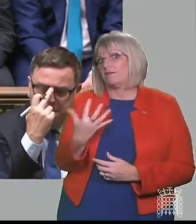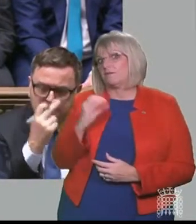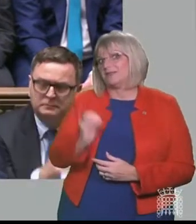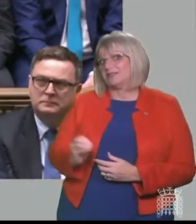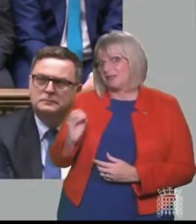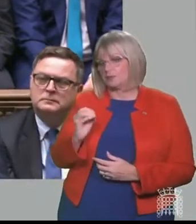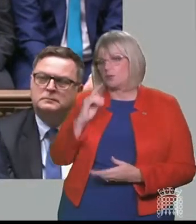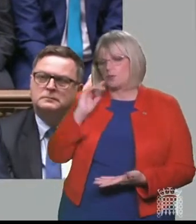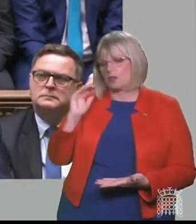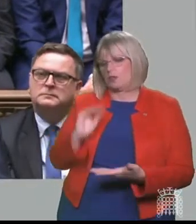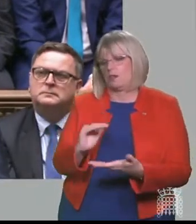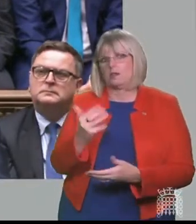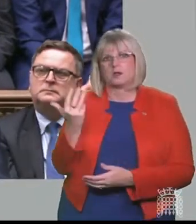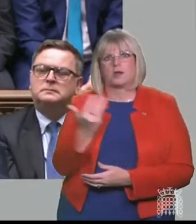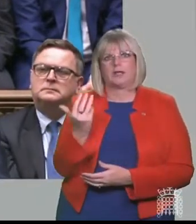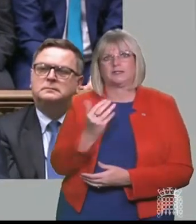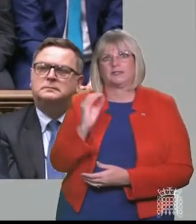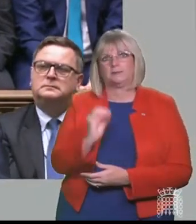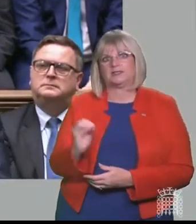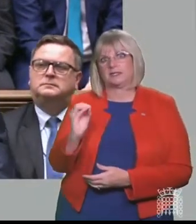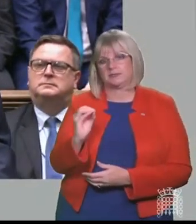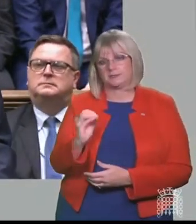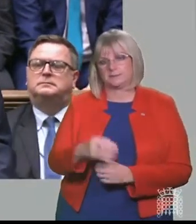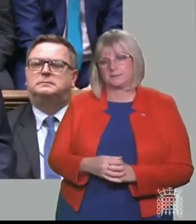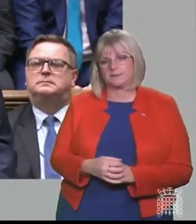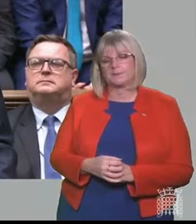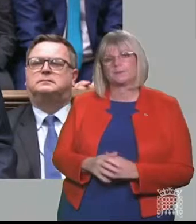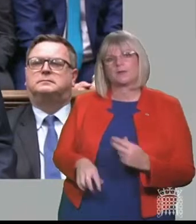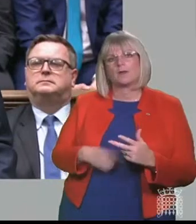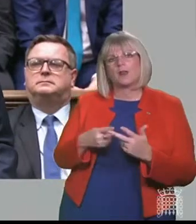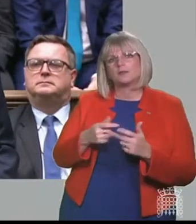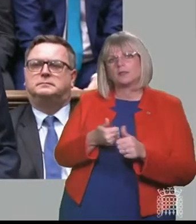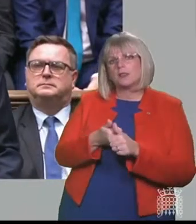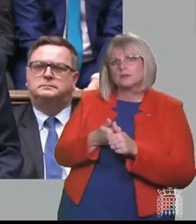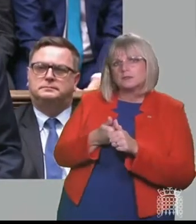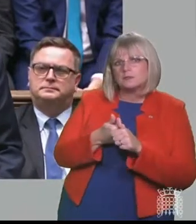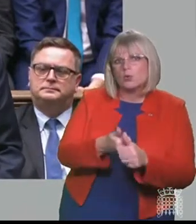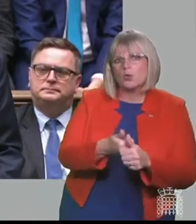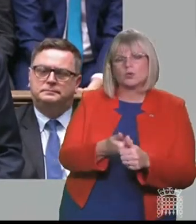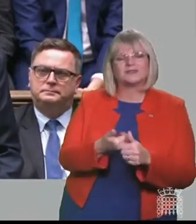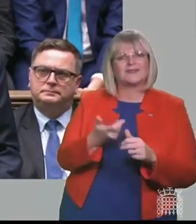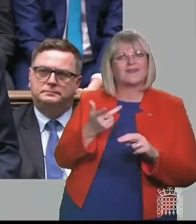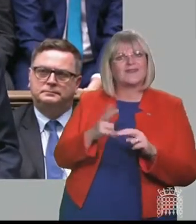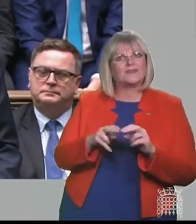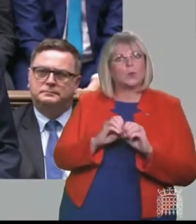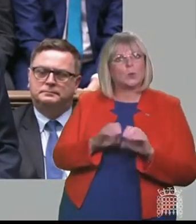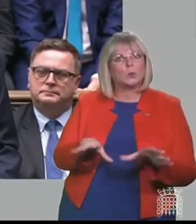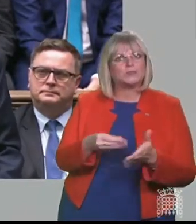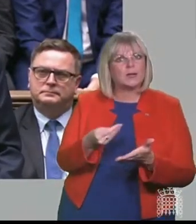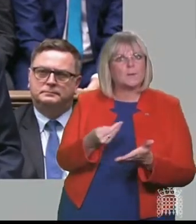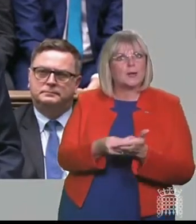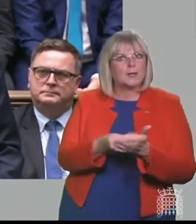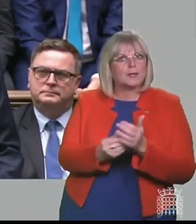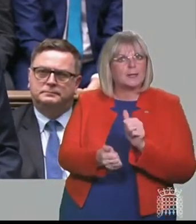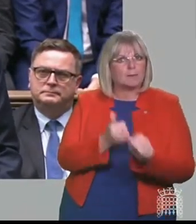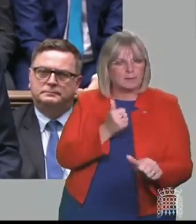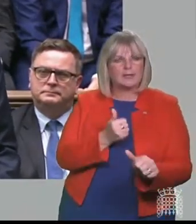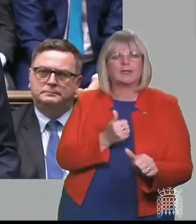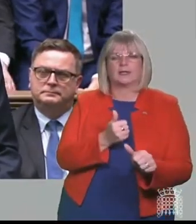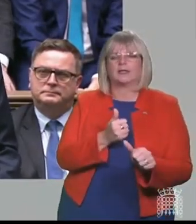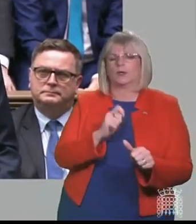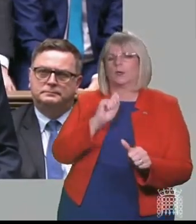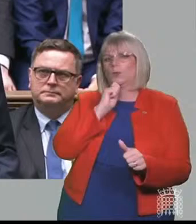19%, and lower the threshold for the additional support for R&D-intensive loss-making SMEs that I announced in the spring to